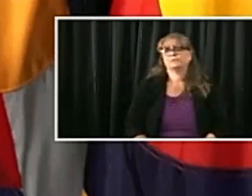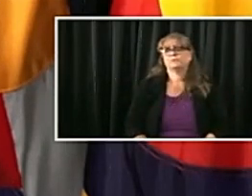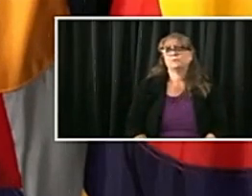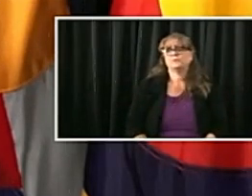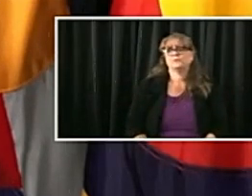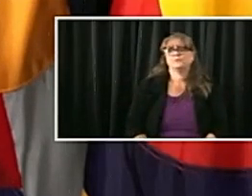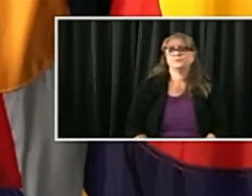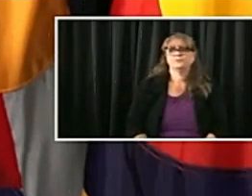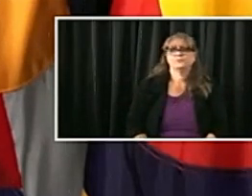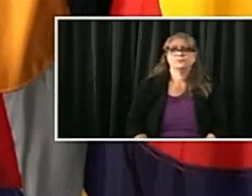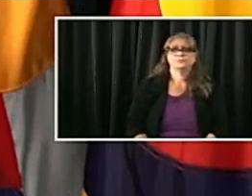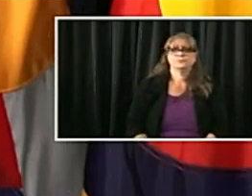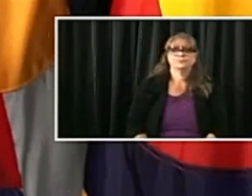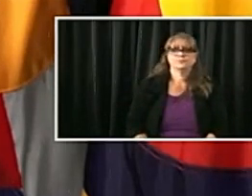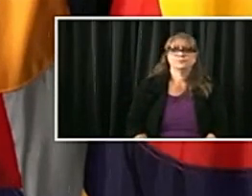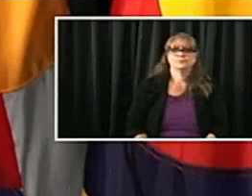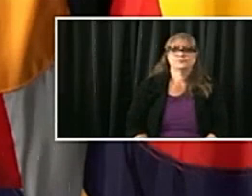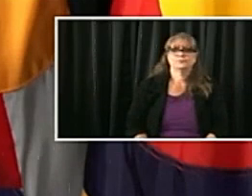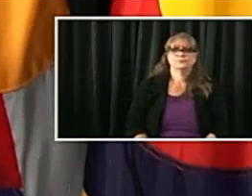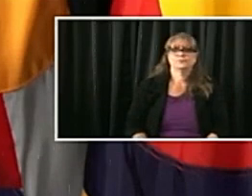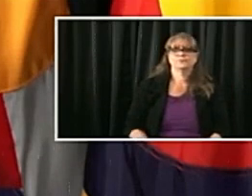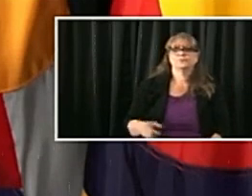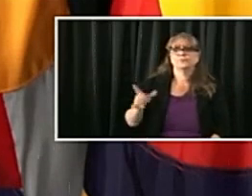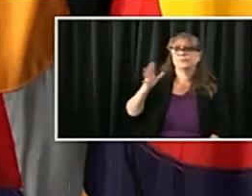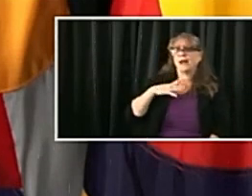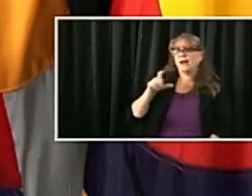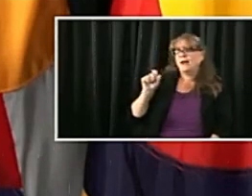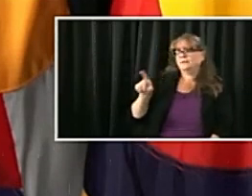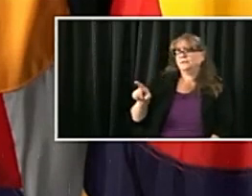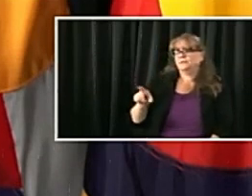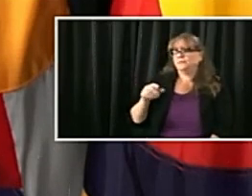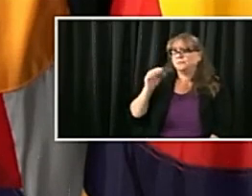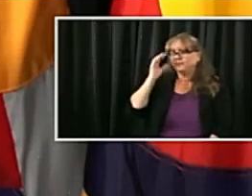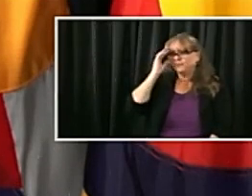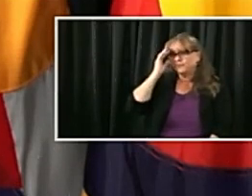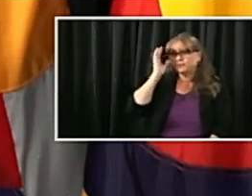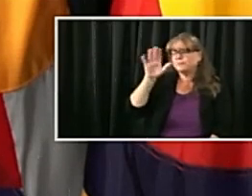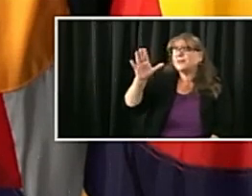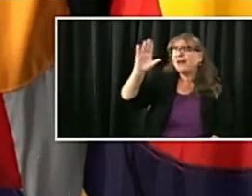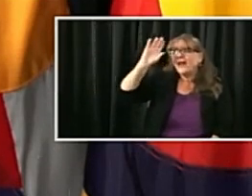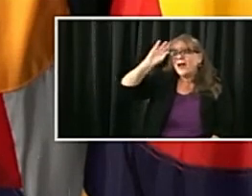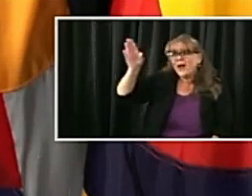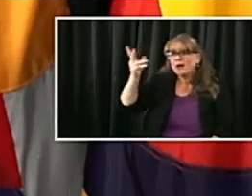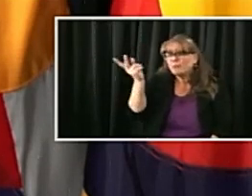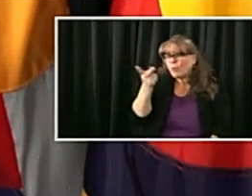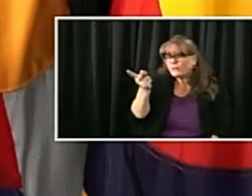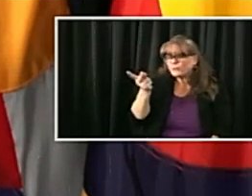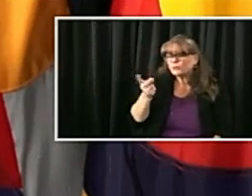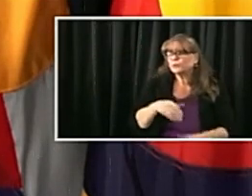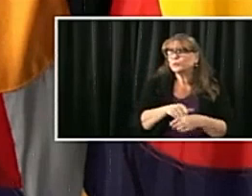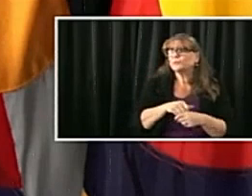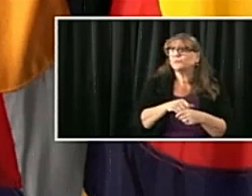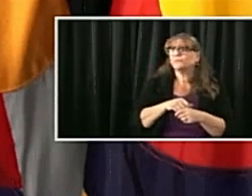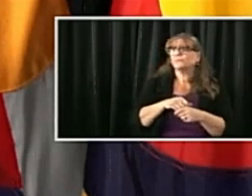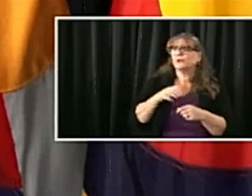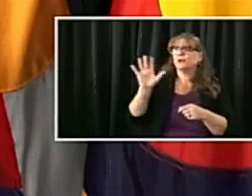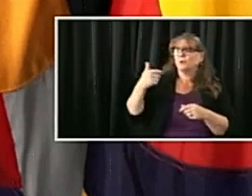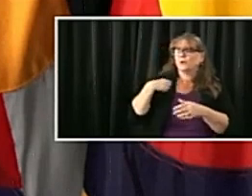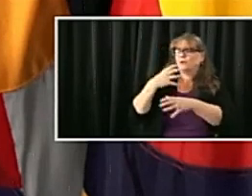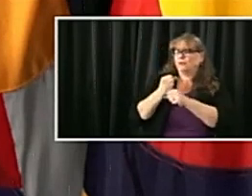Hi, Governor and Dr. Herlihy, John Daly, Colorado Public Radio. Thanks for taking our questions. We've been getting questions from our